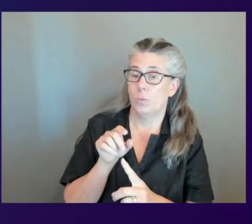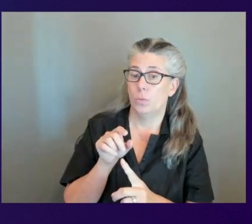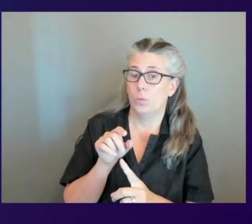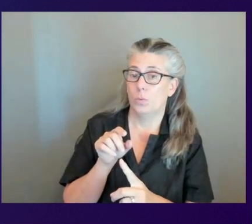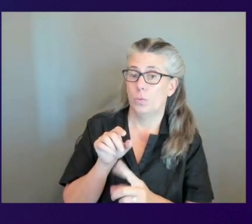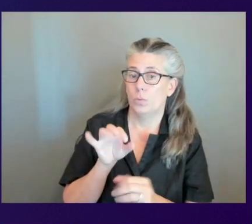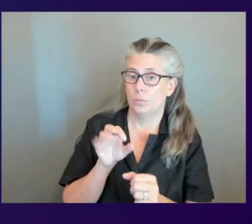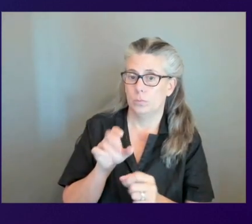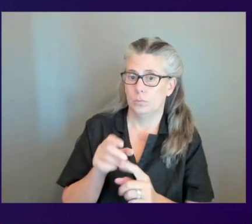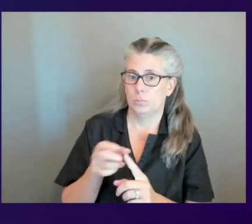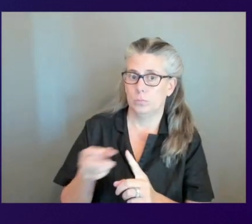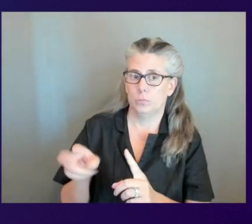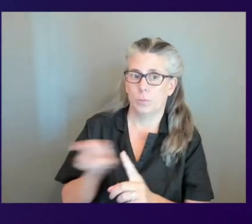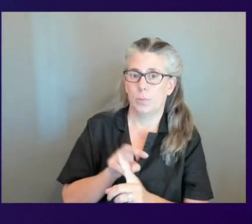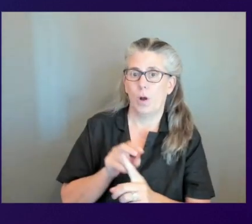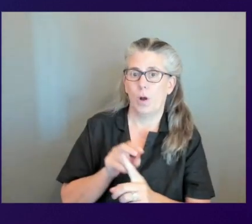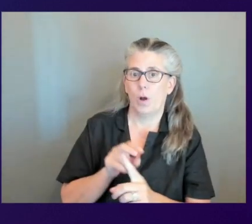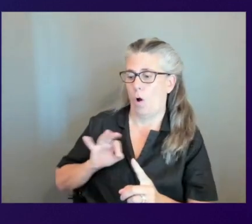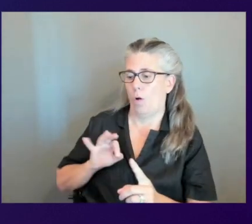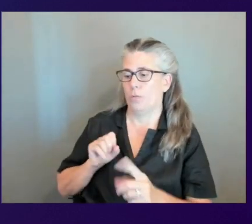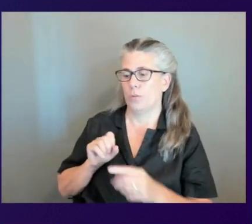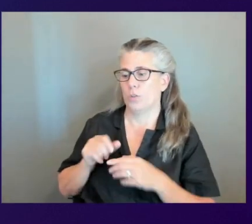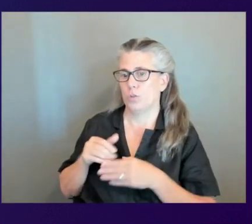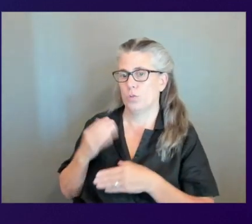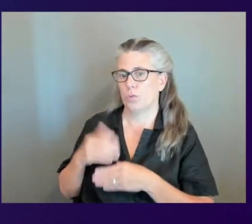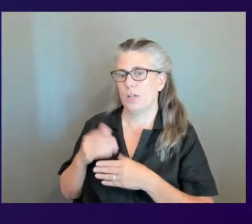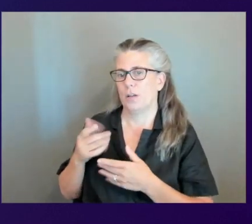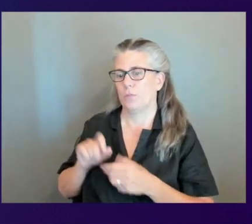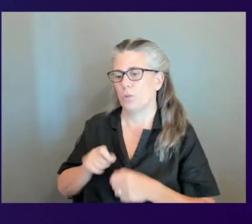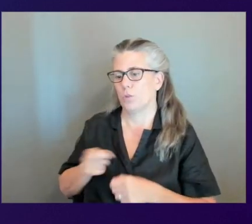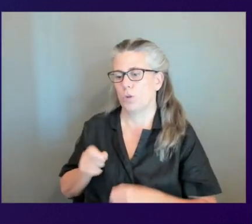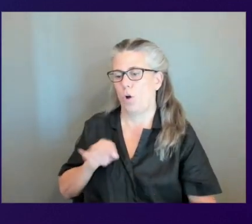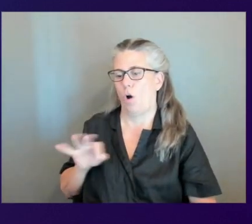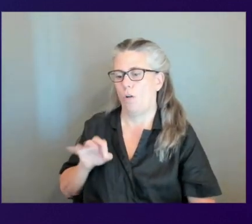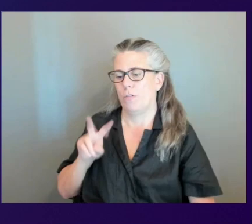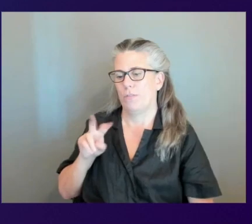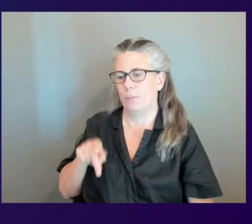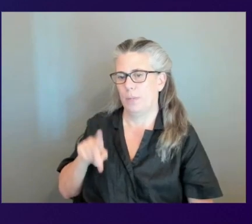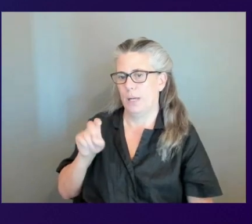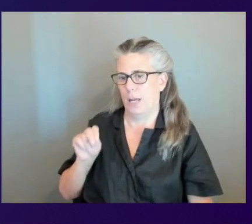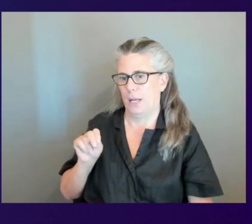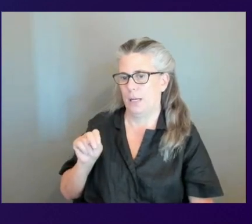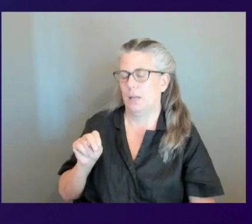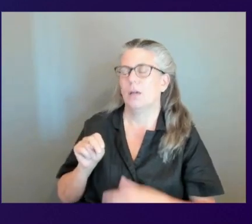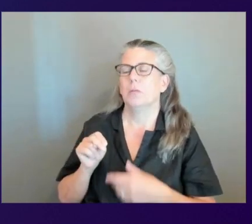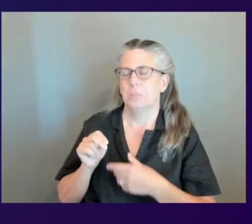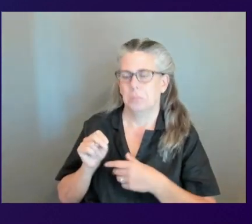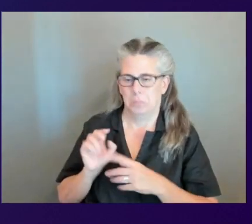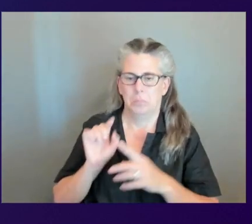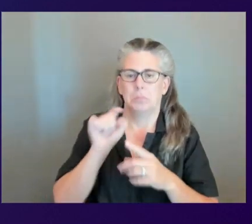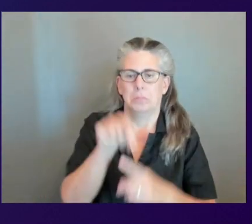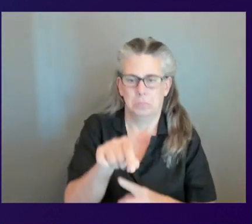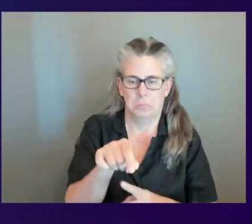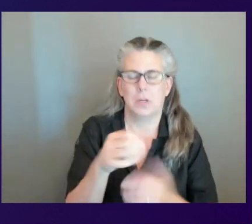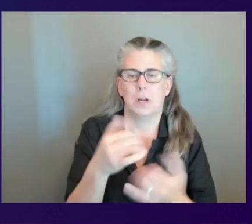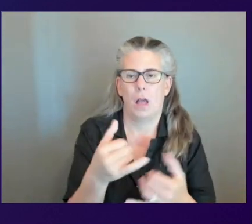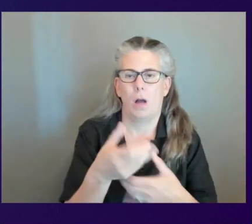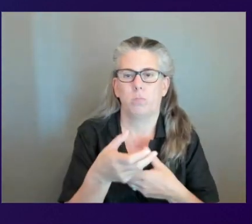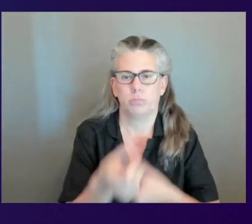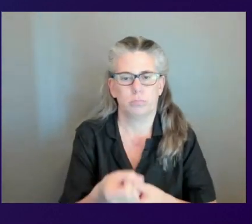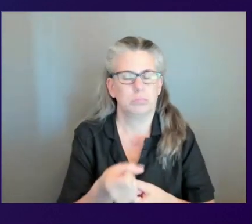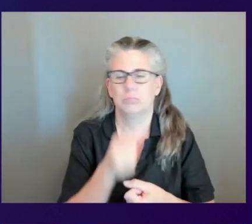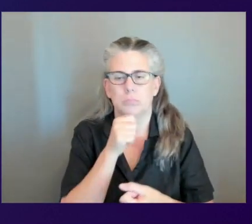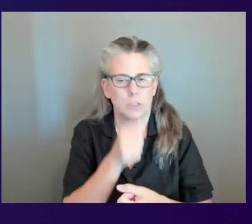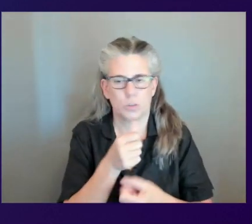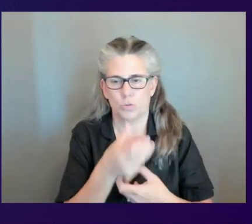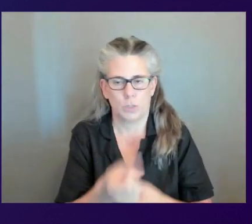I'm off screen. I've turned off my VPN. I'm no longer on a trusted network, and it detects that I'm no longer there, and then sends me essentially to authenticate again.